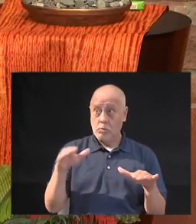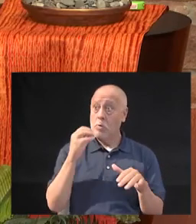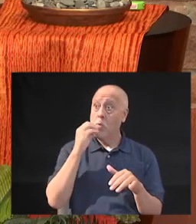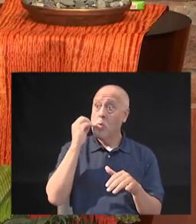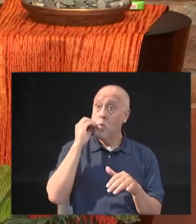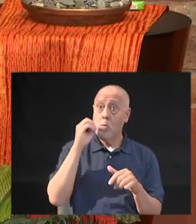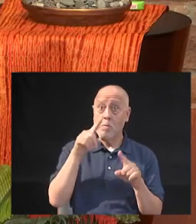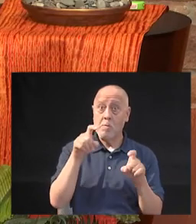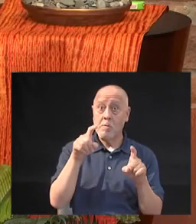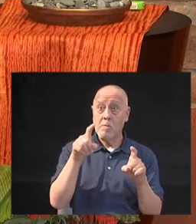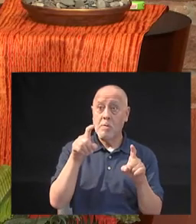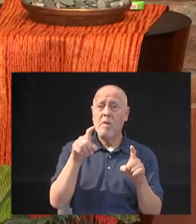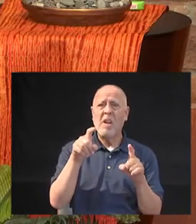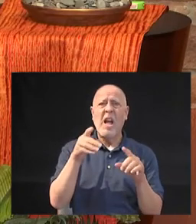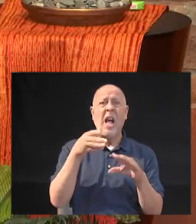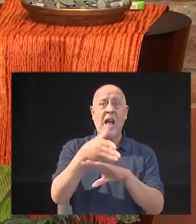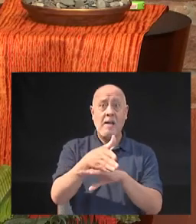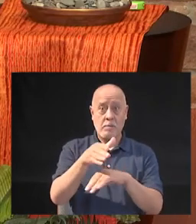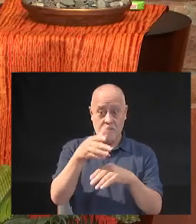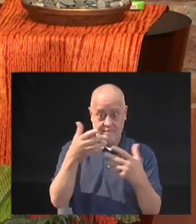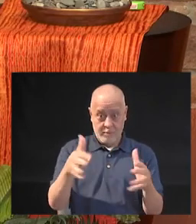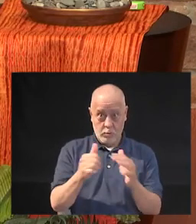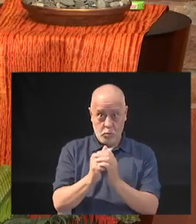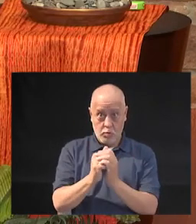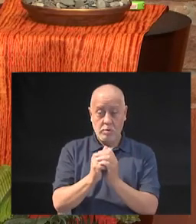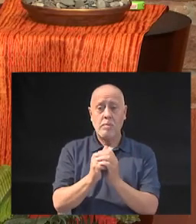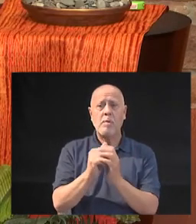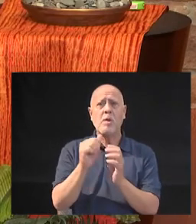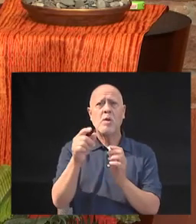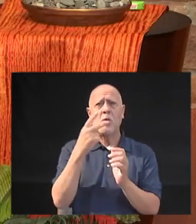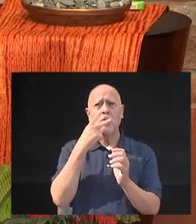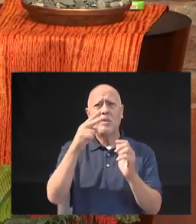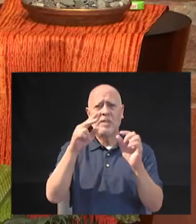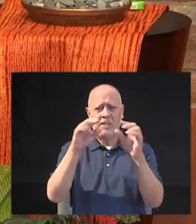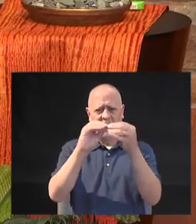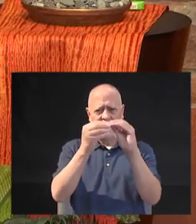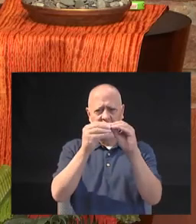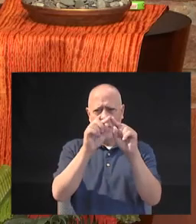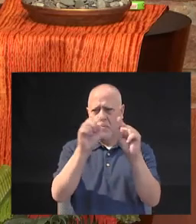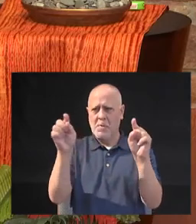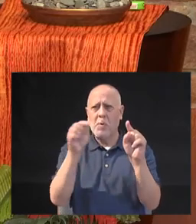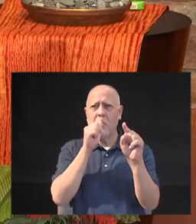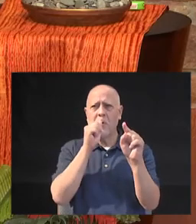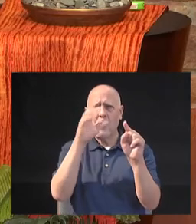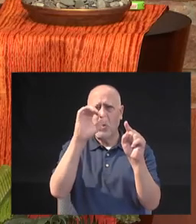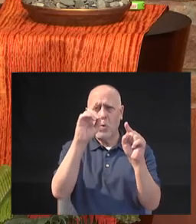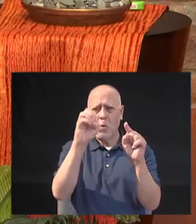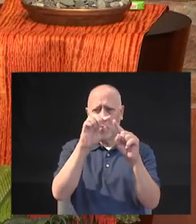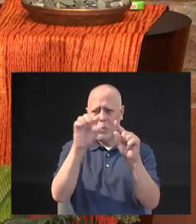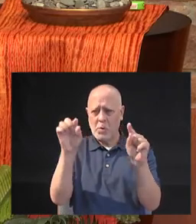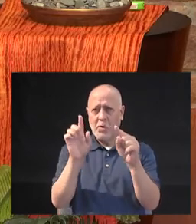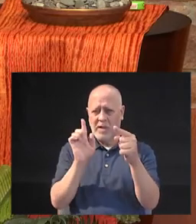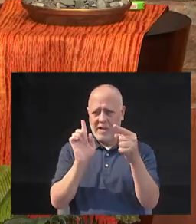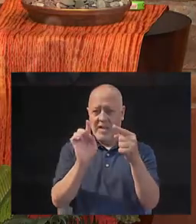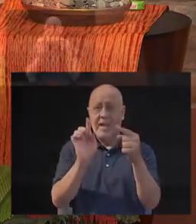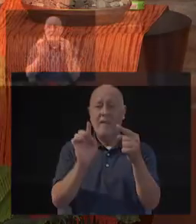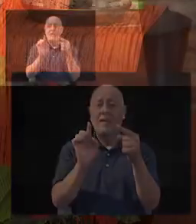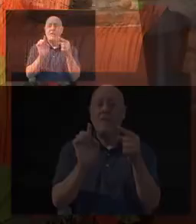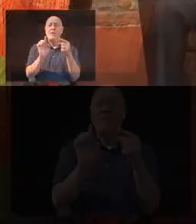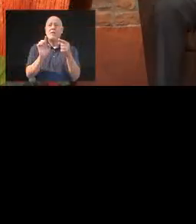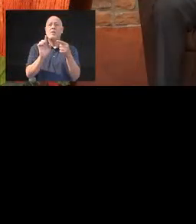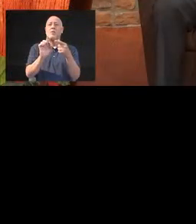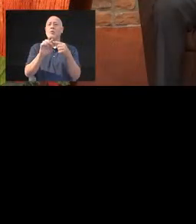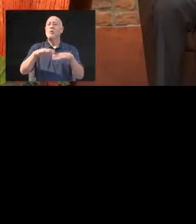you today, stay after the service and you'll find a Nearpod link where you can connect to our kids ministry opportunity. Kids